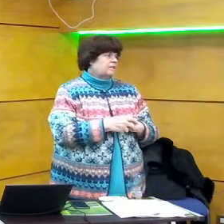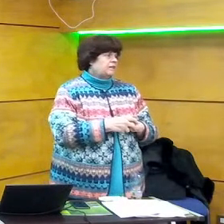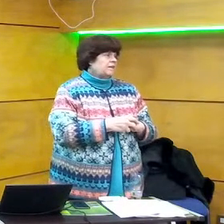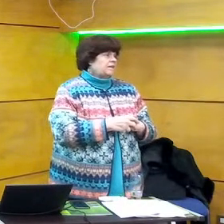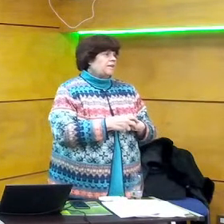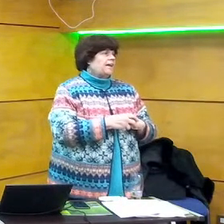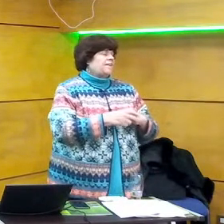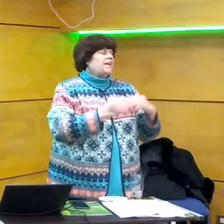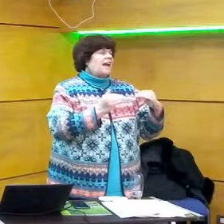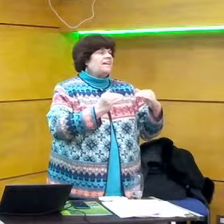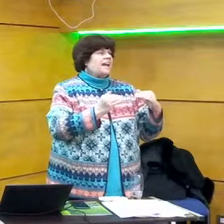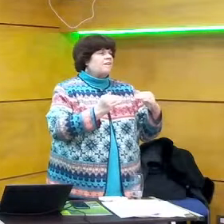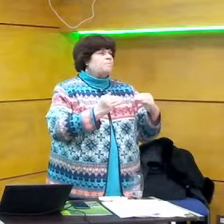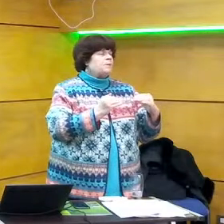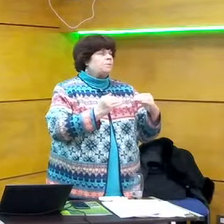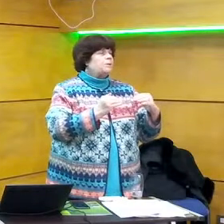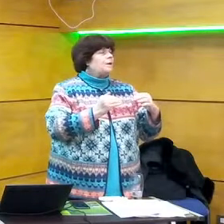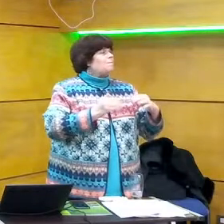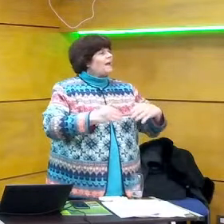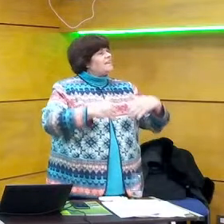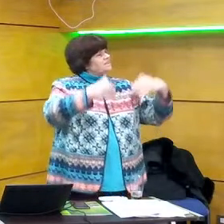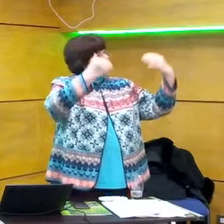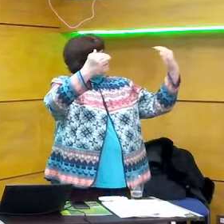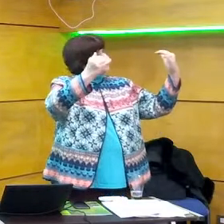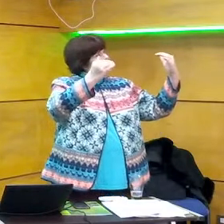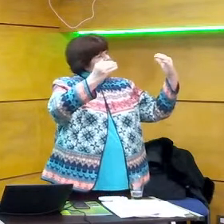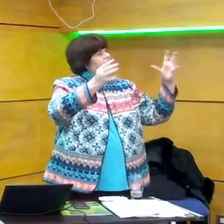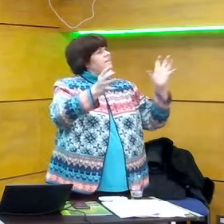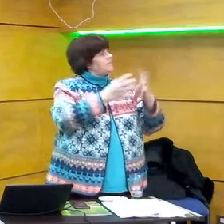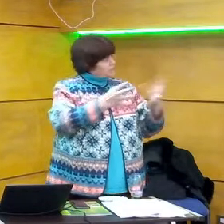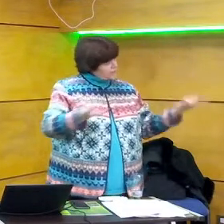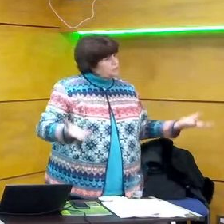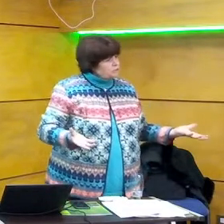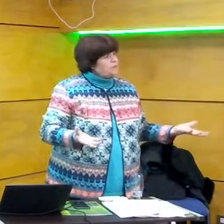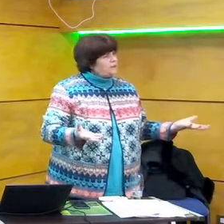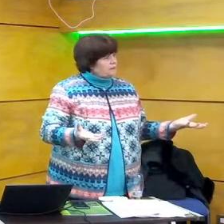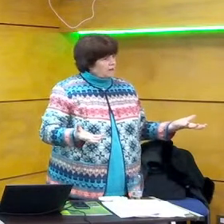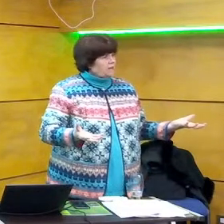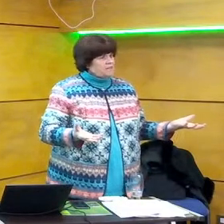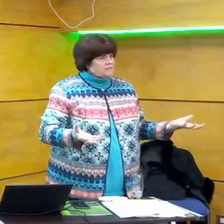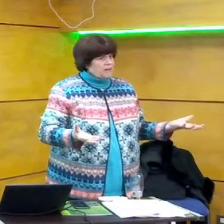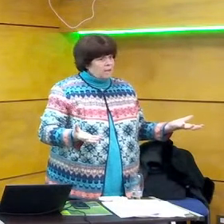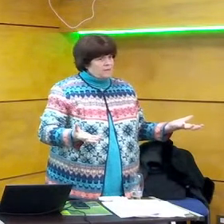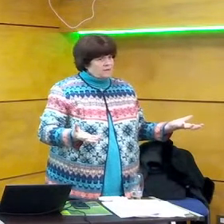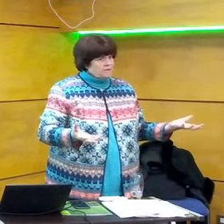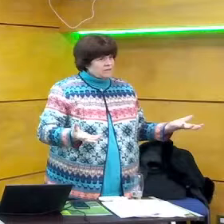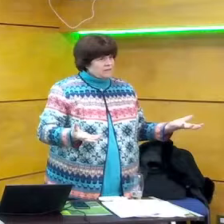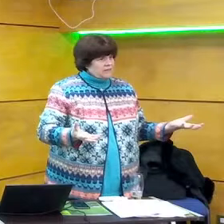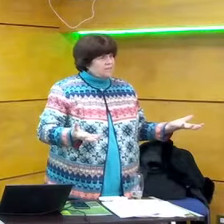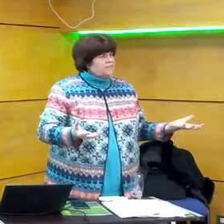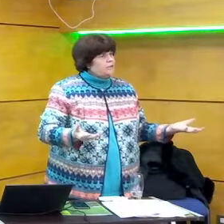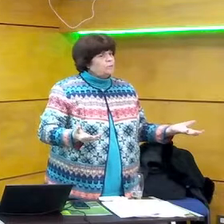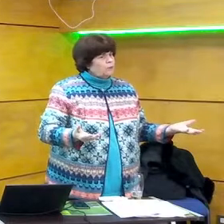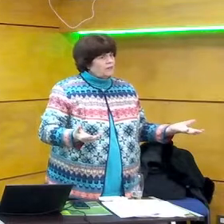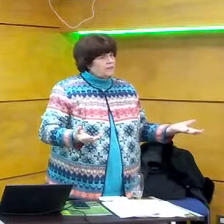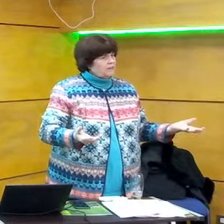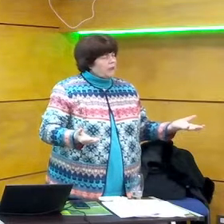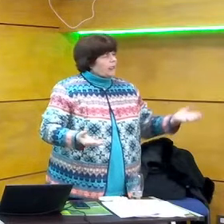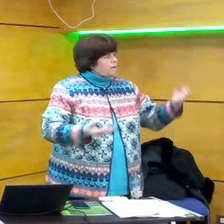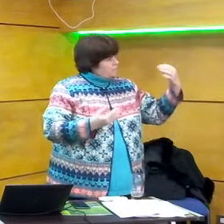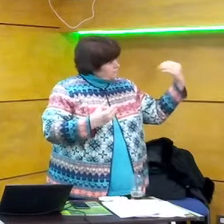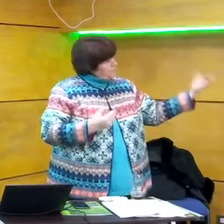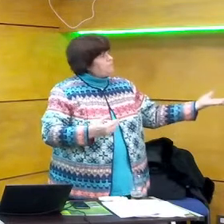communications, they had to have people past the upper elite who could speak on these comments and see